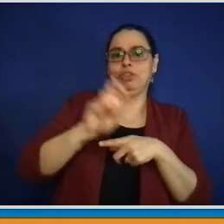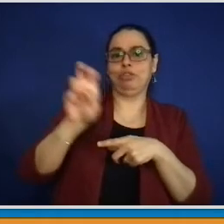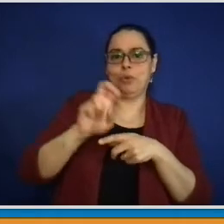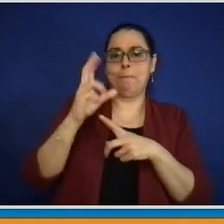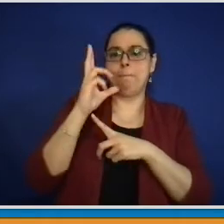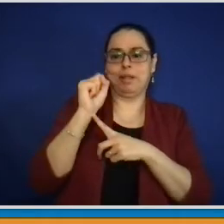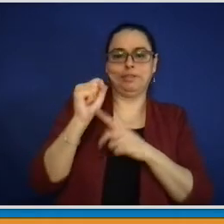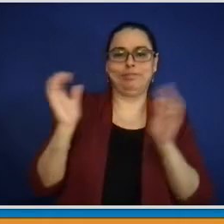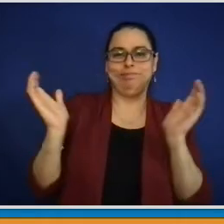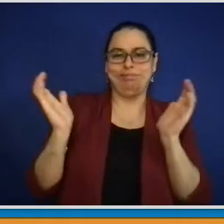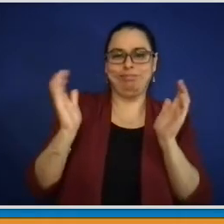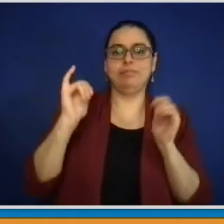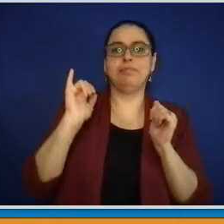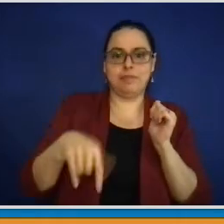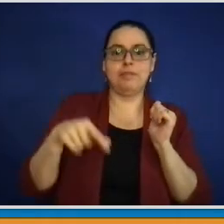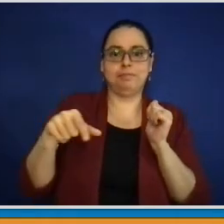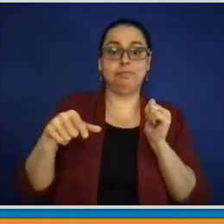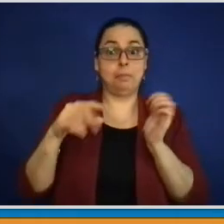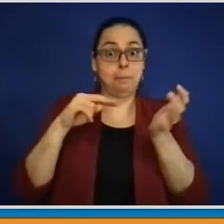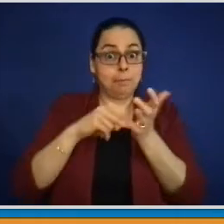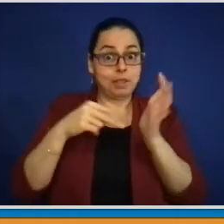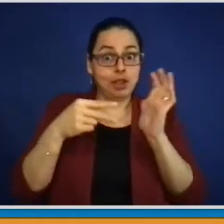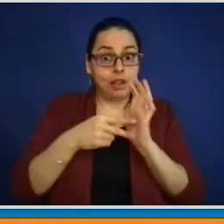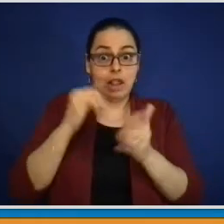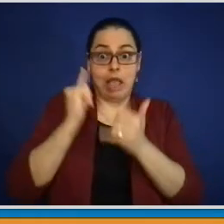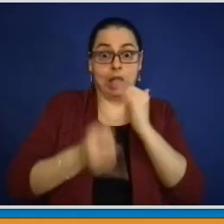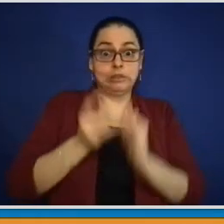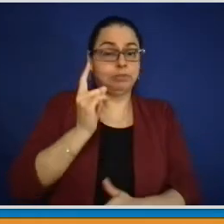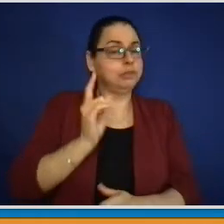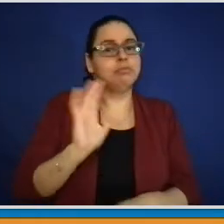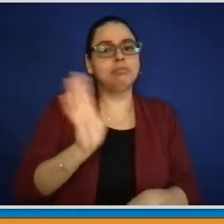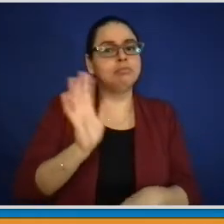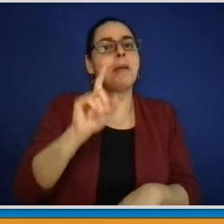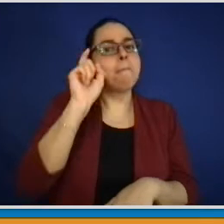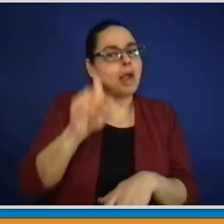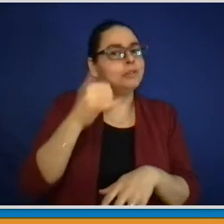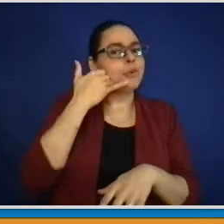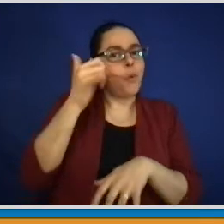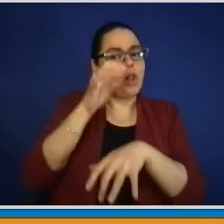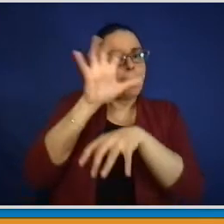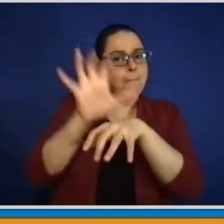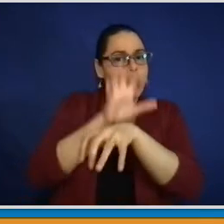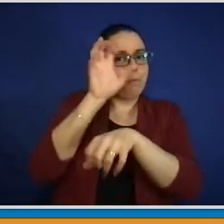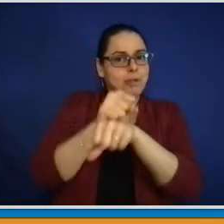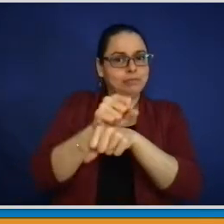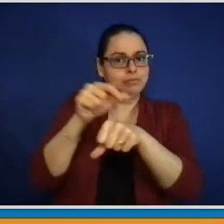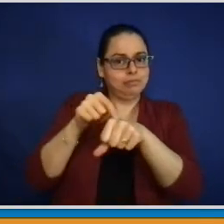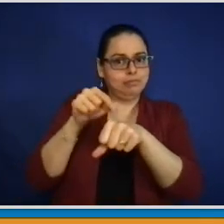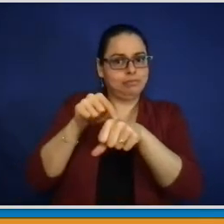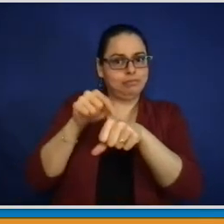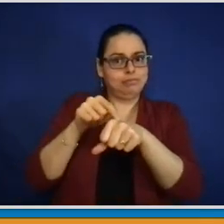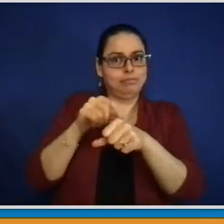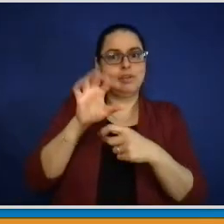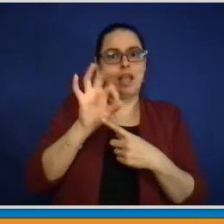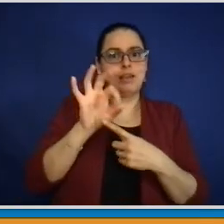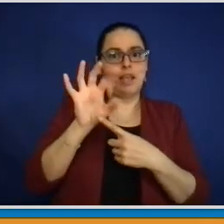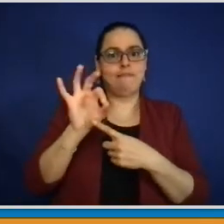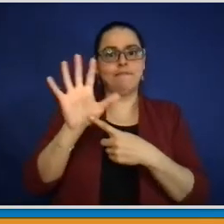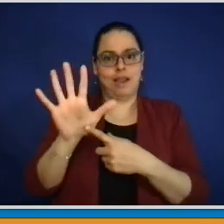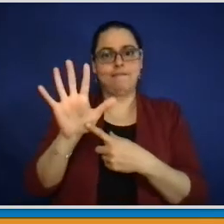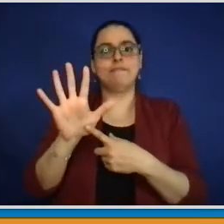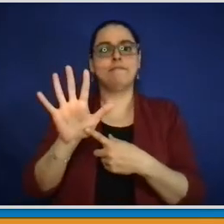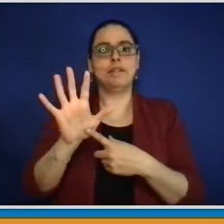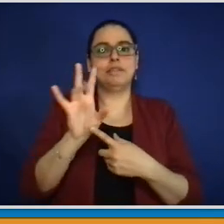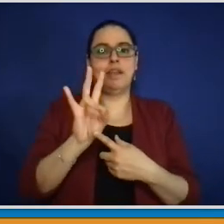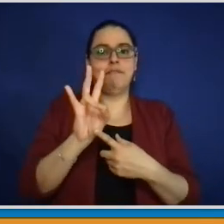995-7272, and that line is available 24 hours prior to your vaccination date, so